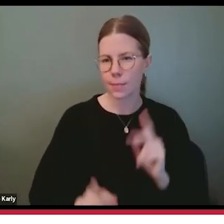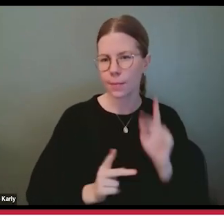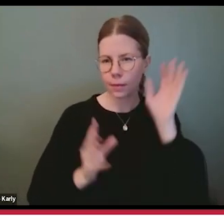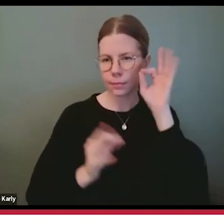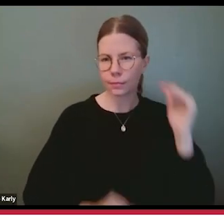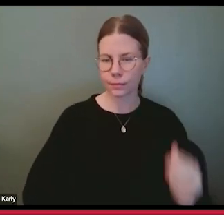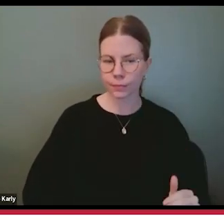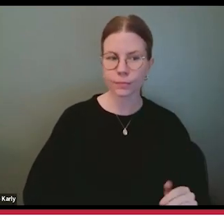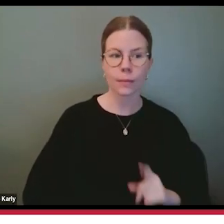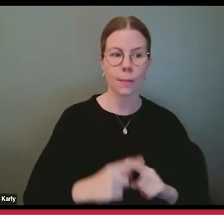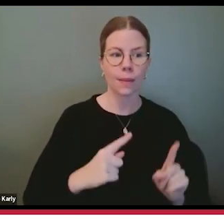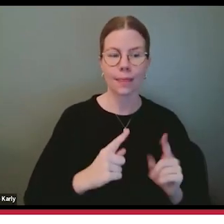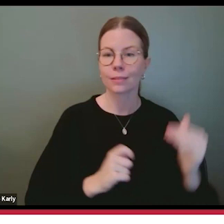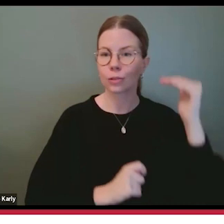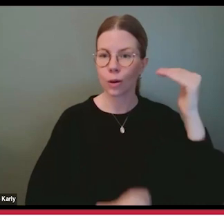in